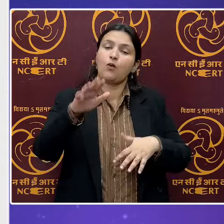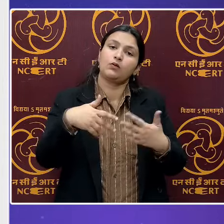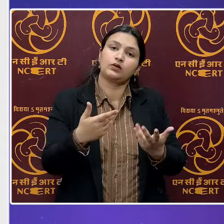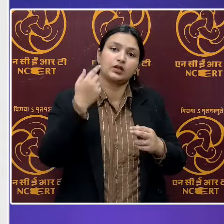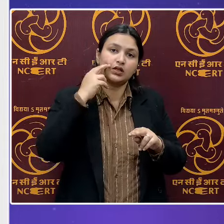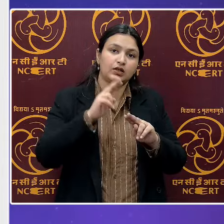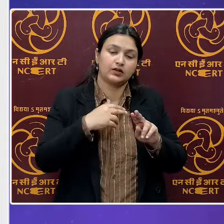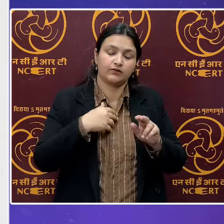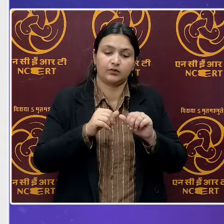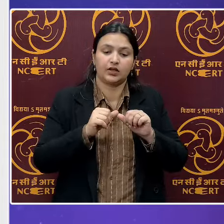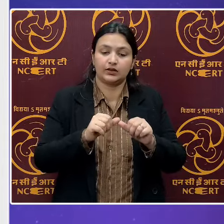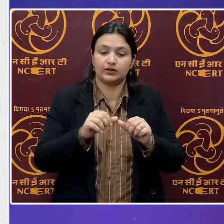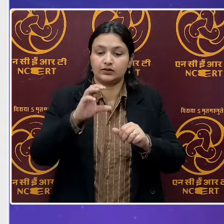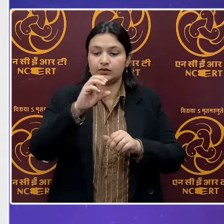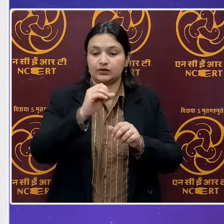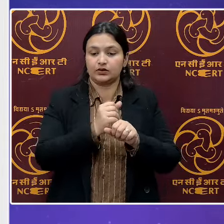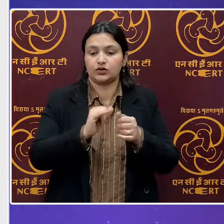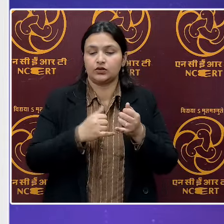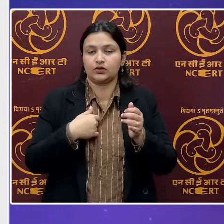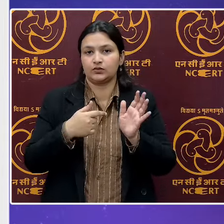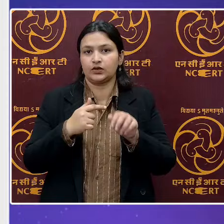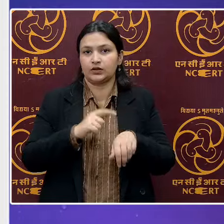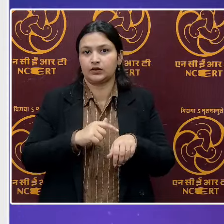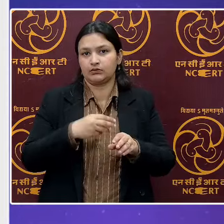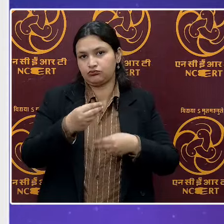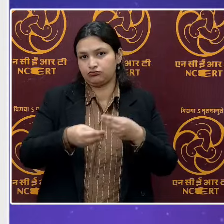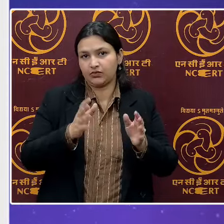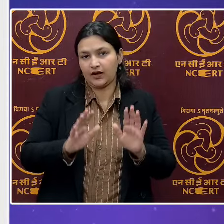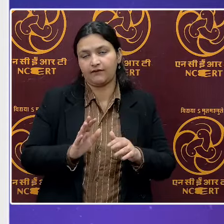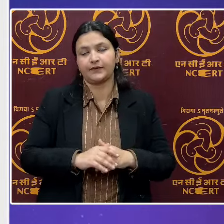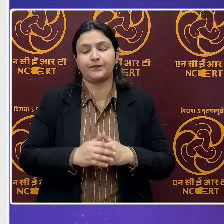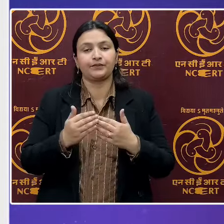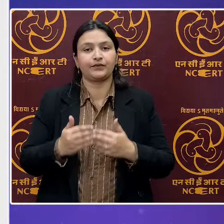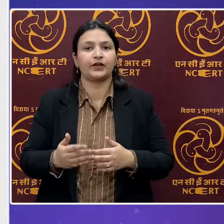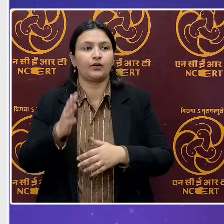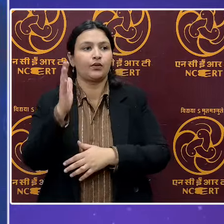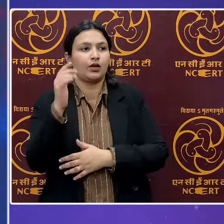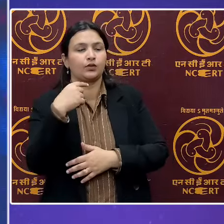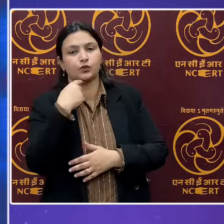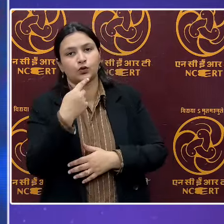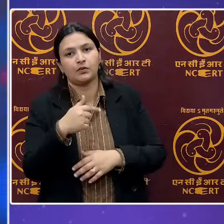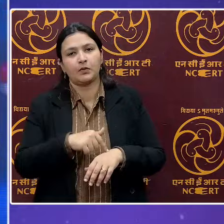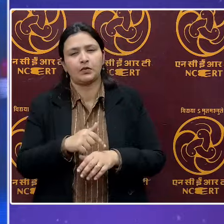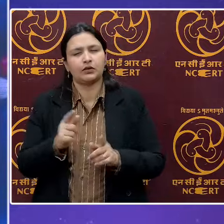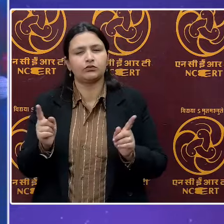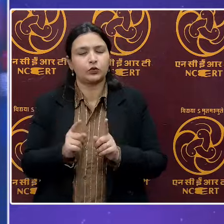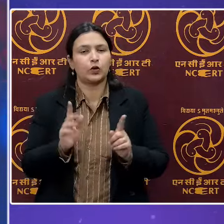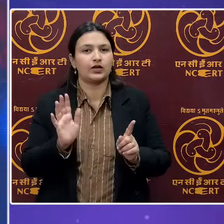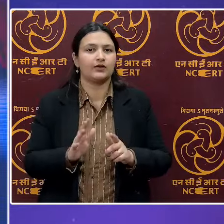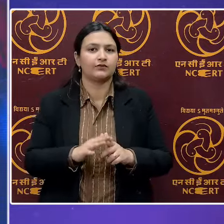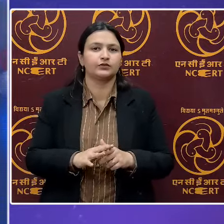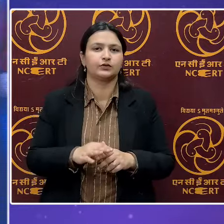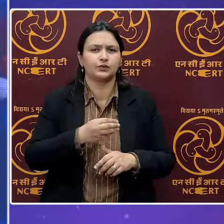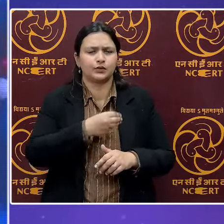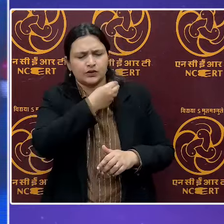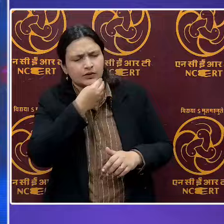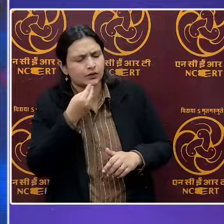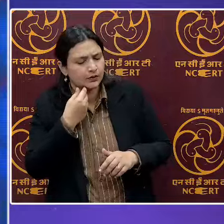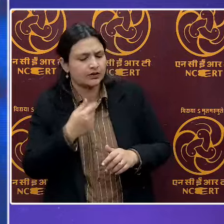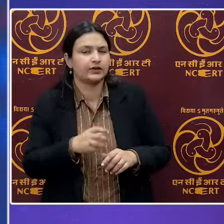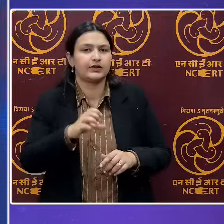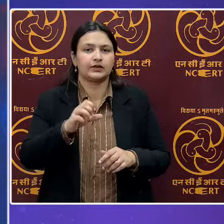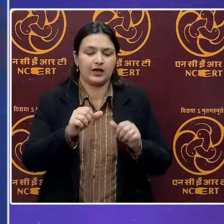Okay? Now. Okay, ma'am, we don't have much time left. So I would request you to just finish this